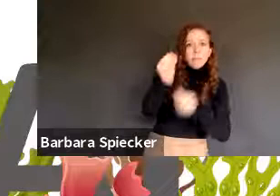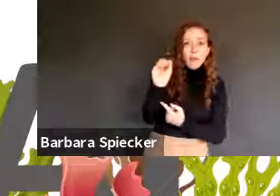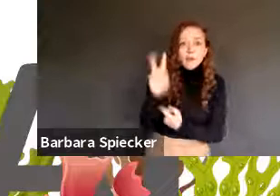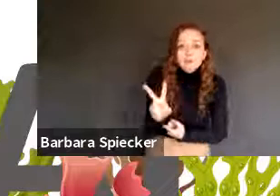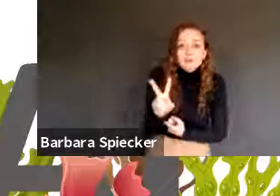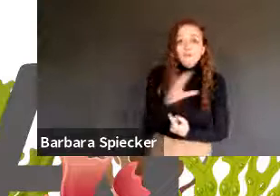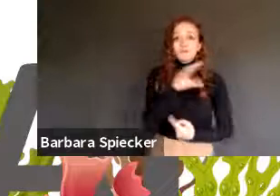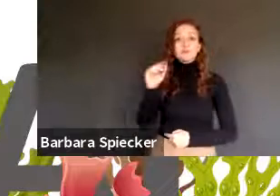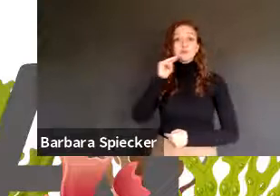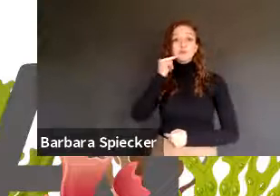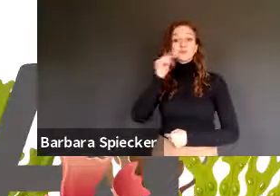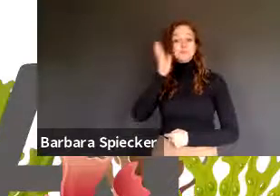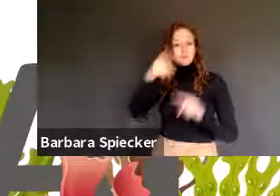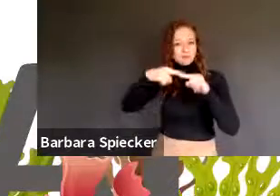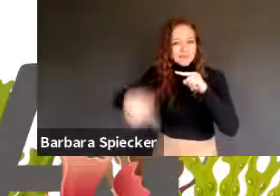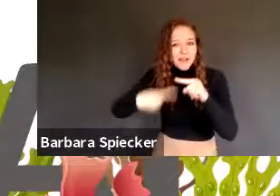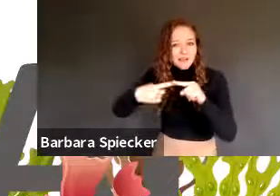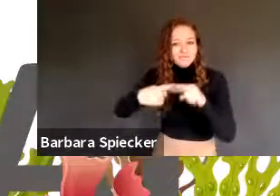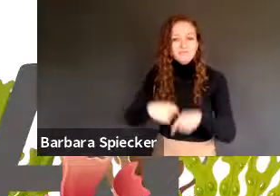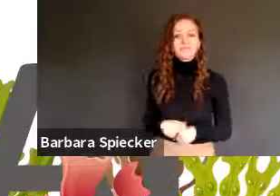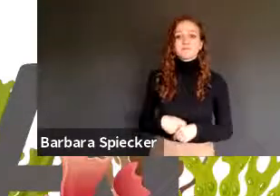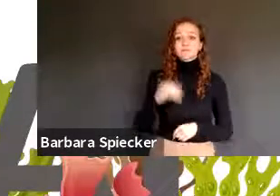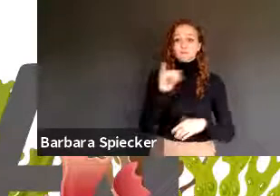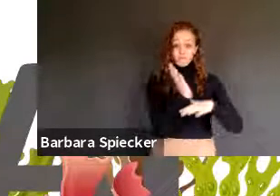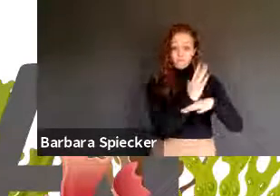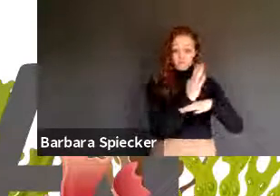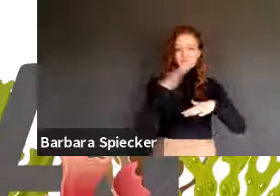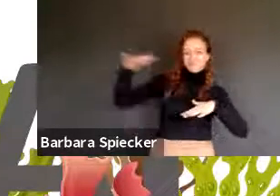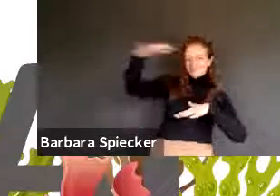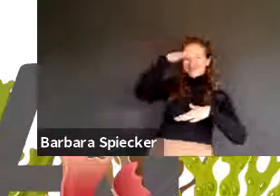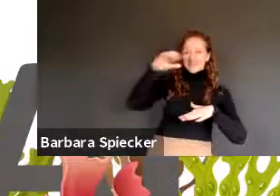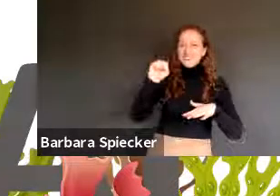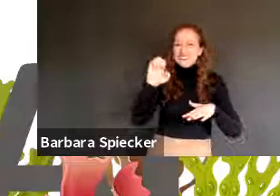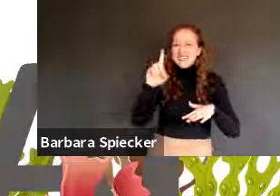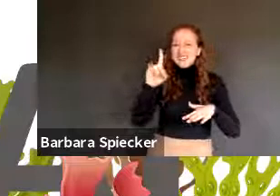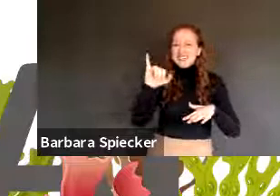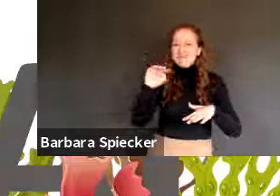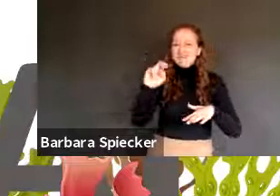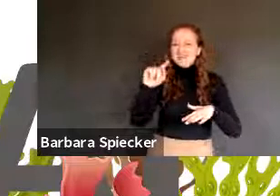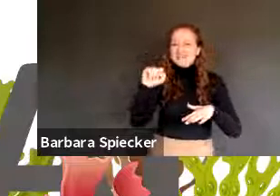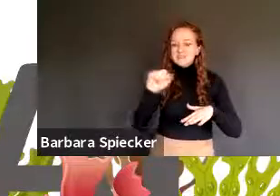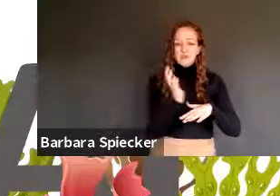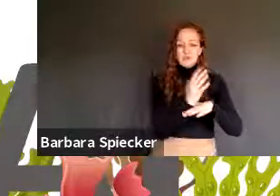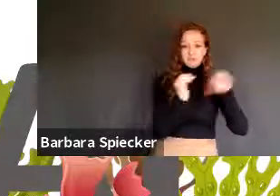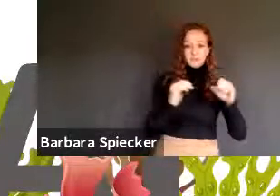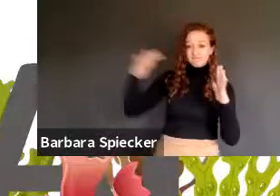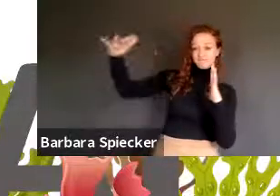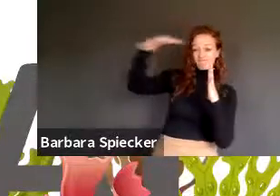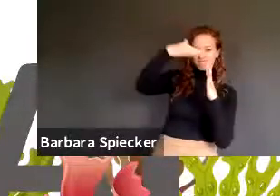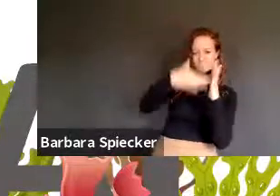Marine macroalgae also oxygenate water as well as recycle nutrients. They trap and stabilize